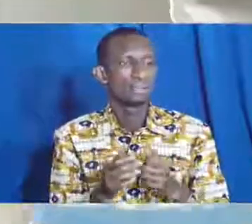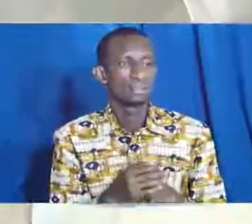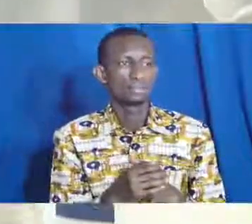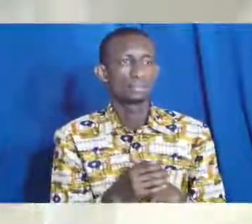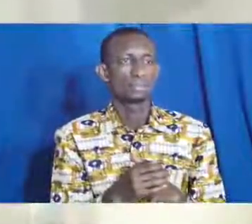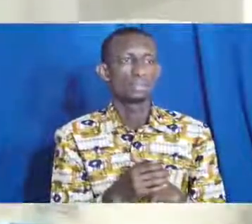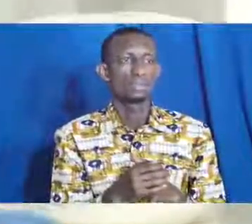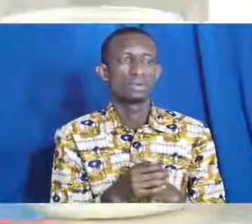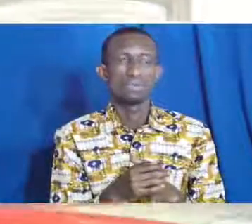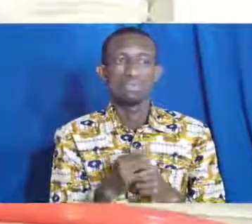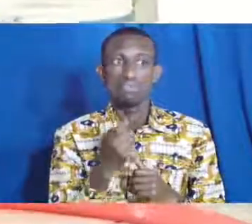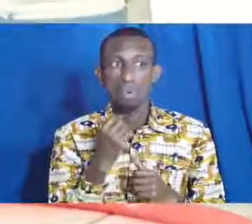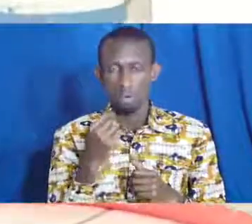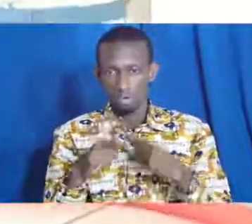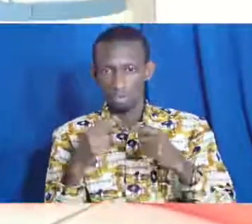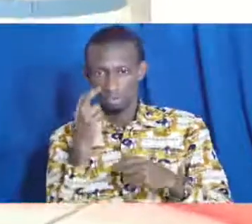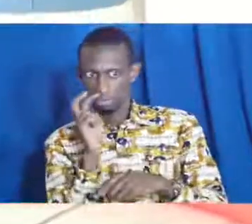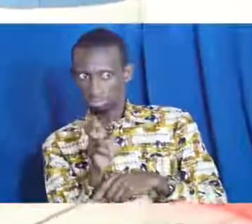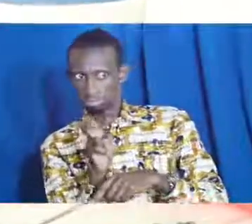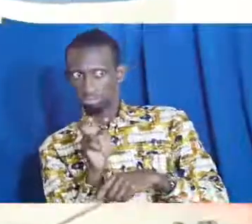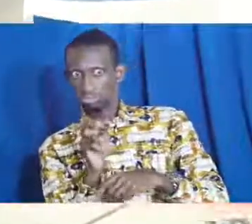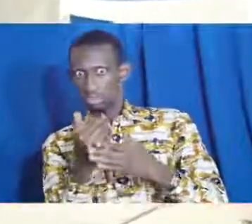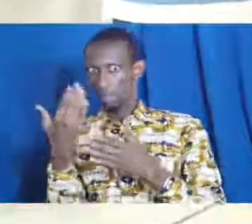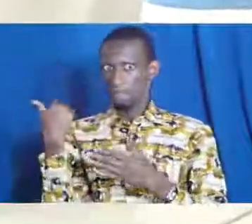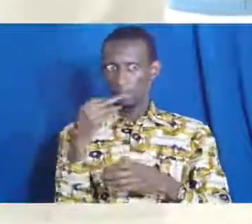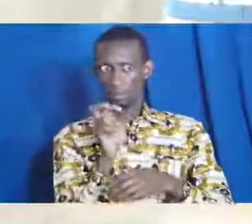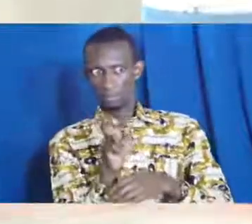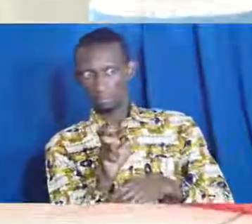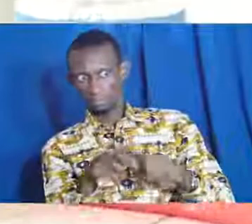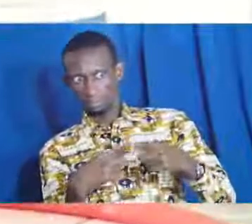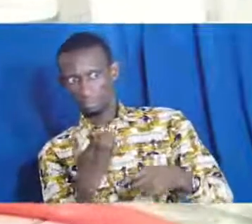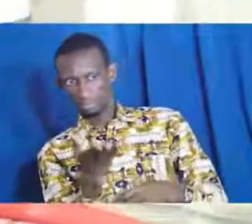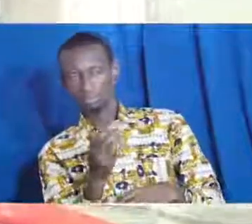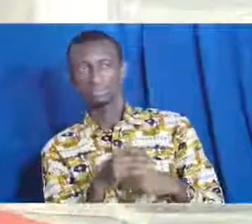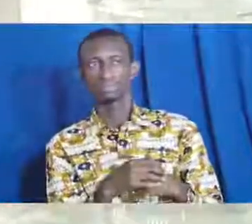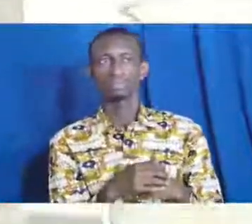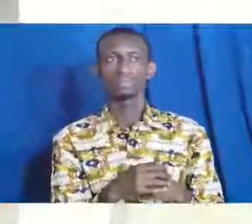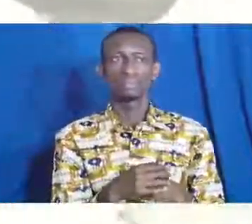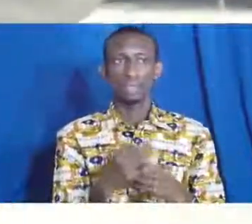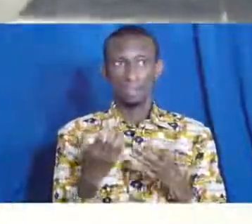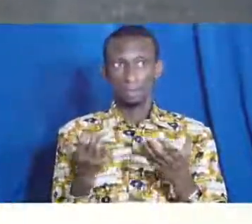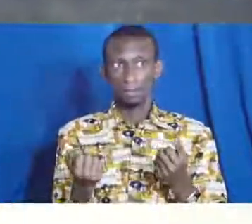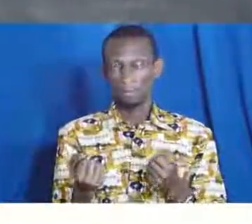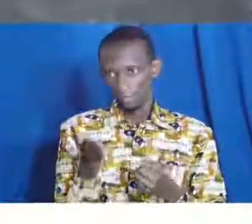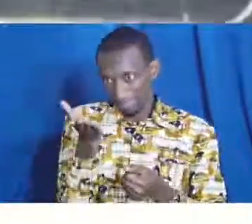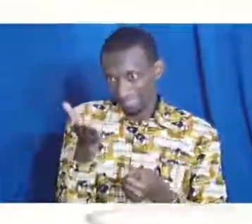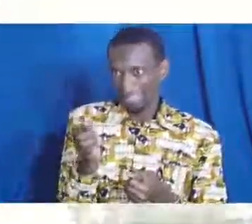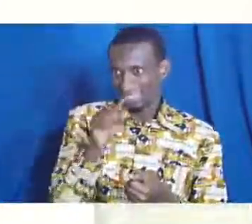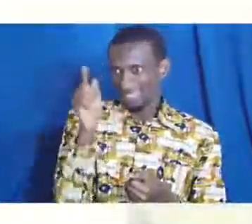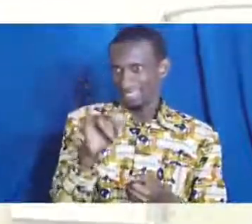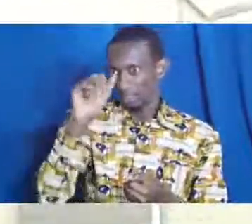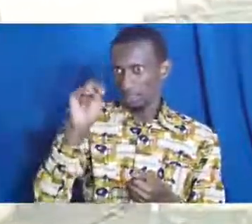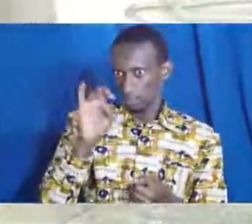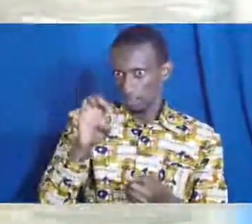need to also look at this one. There is a reaction going on. So I have a strip. This is zinc sulfate